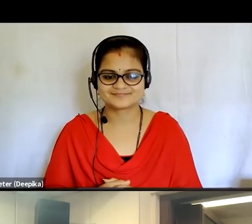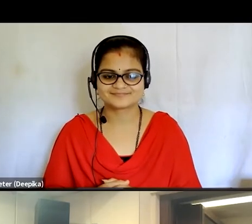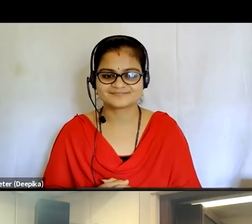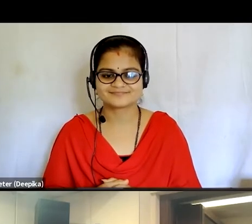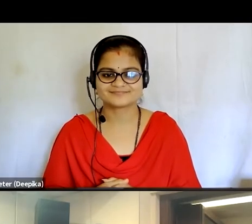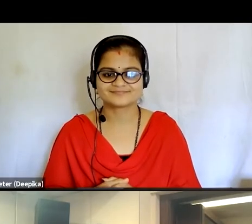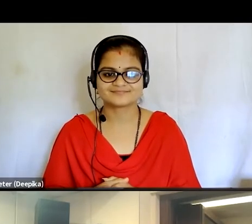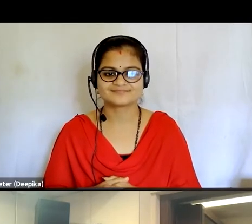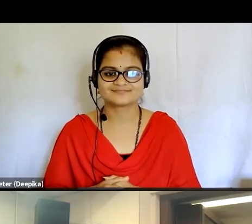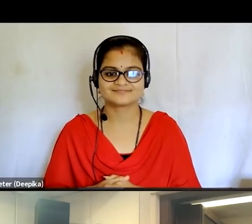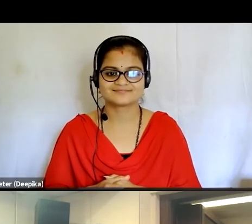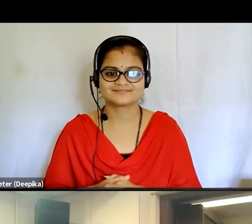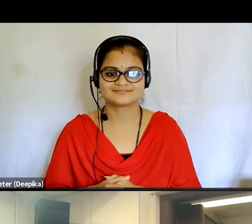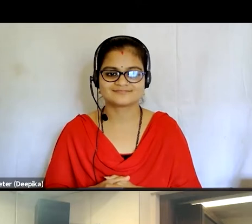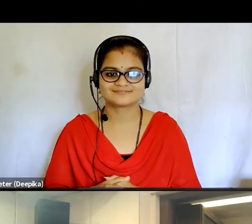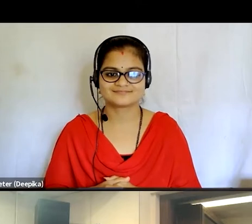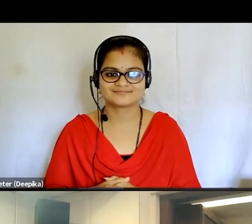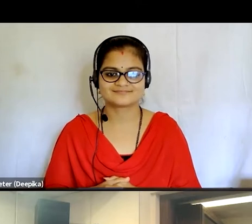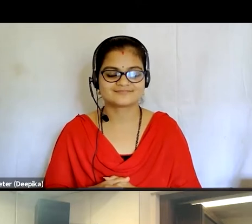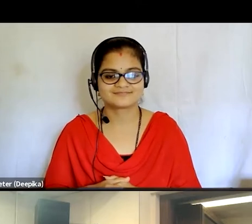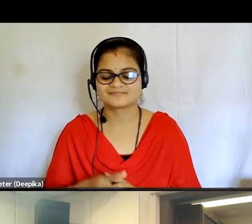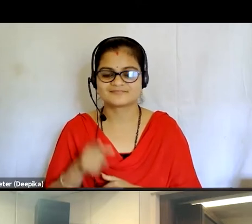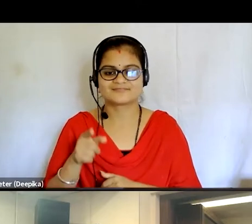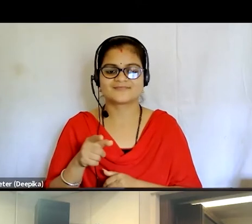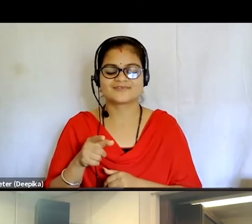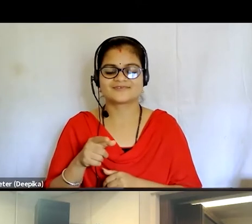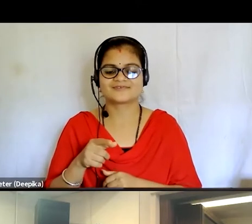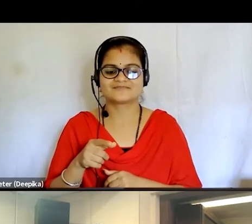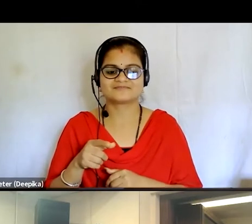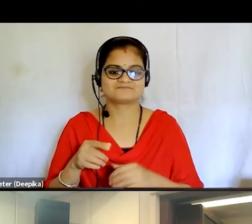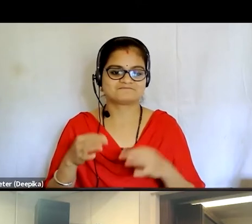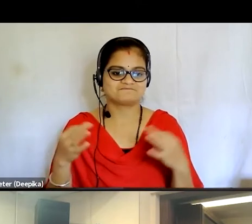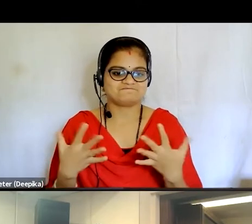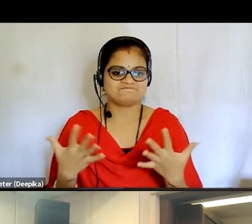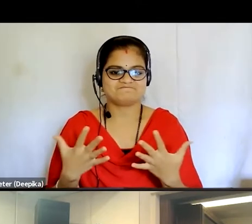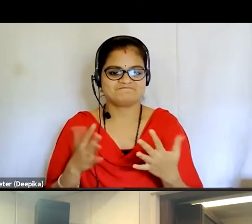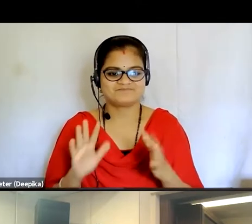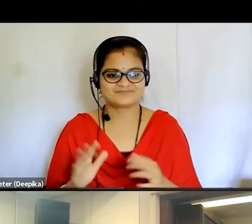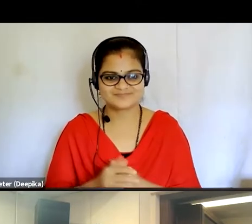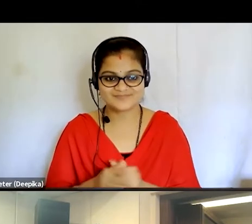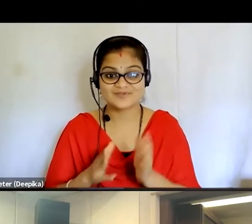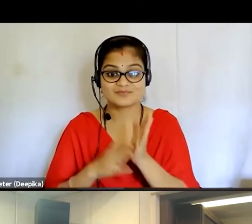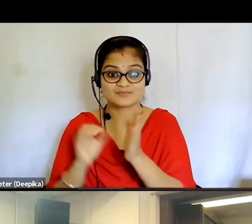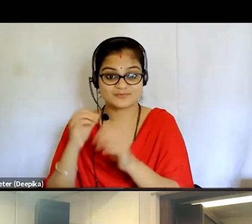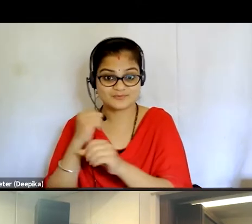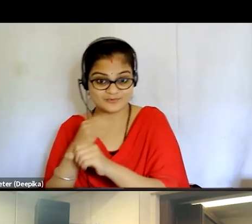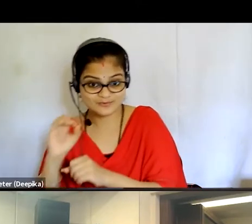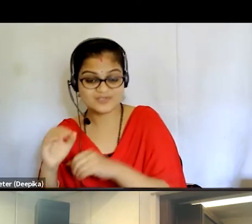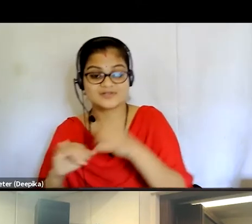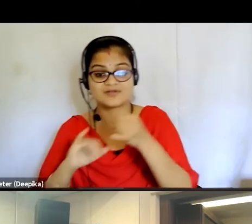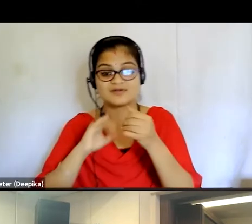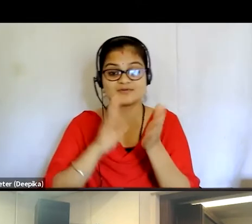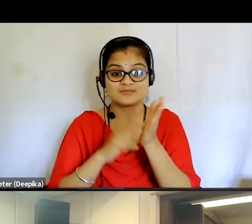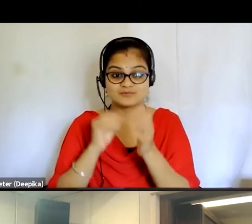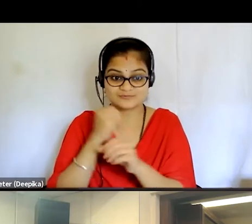Okay, so lovely to have presented the Mogo and the Mogoscape, which we are really premiering at the